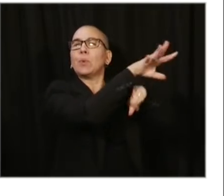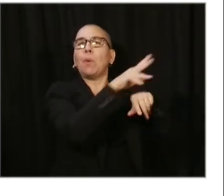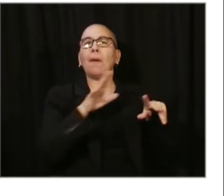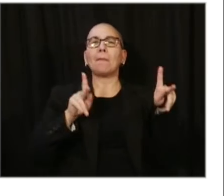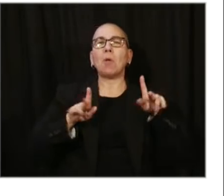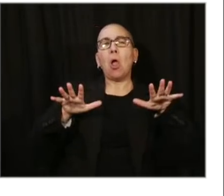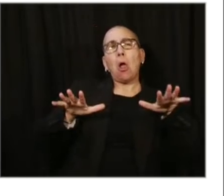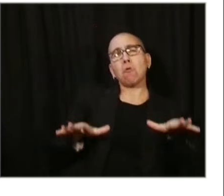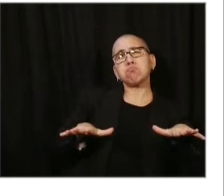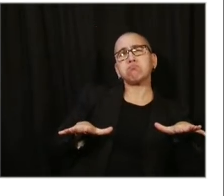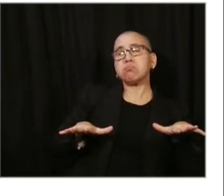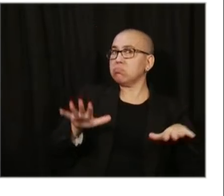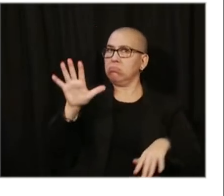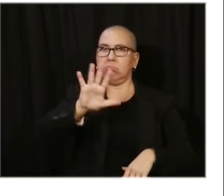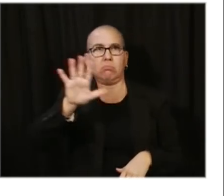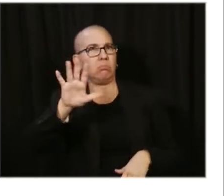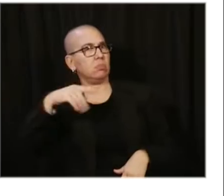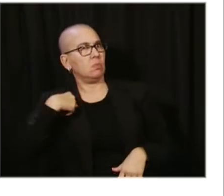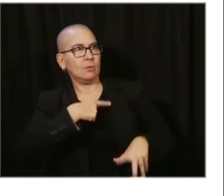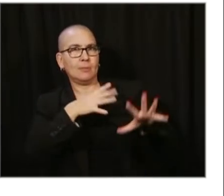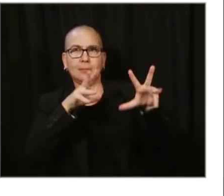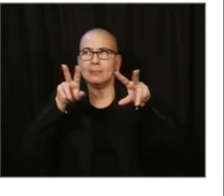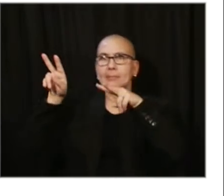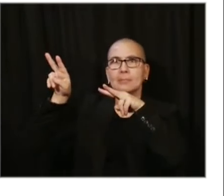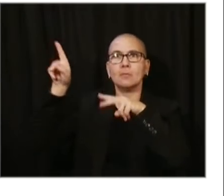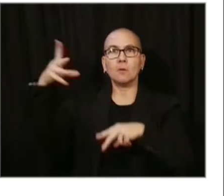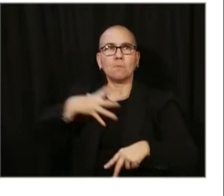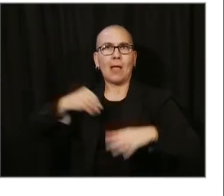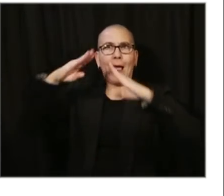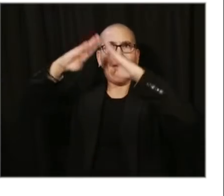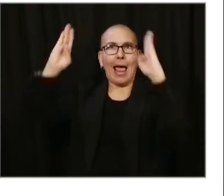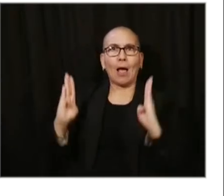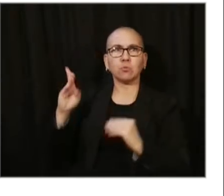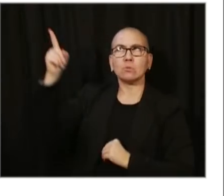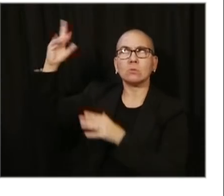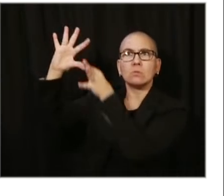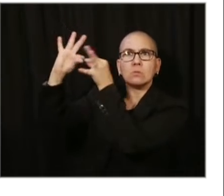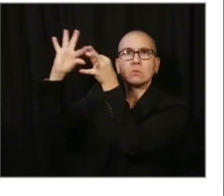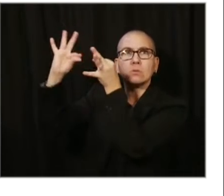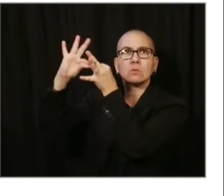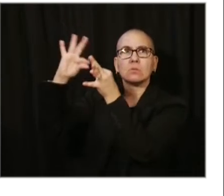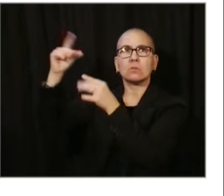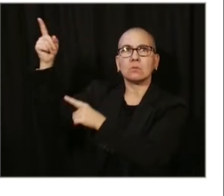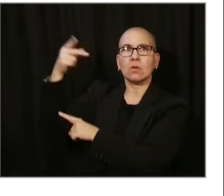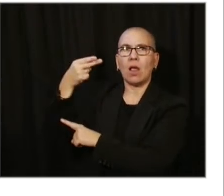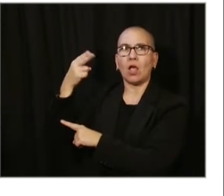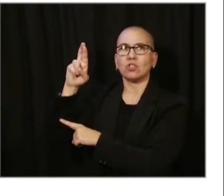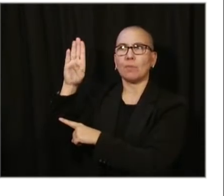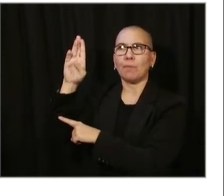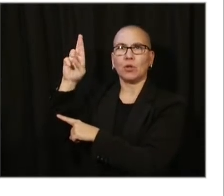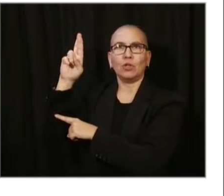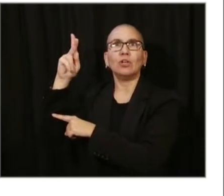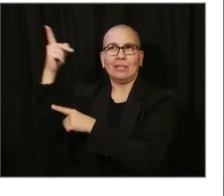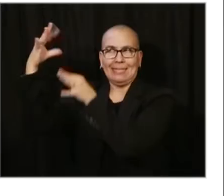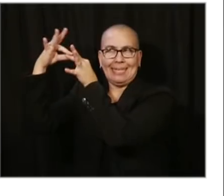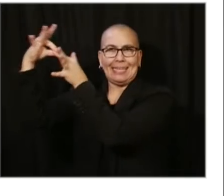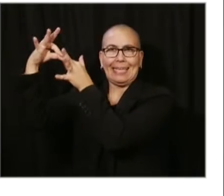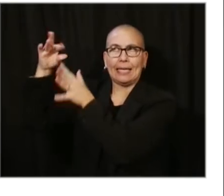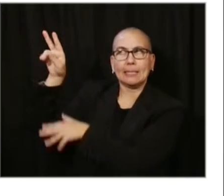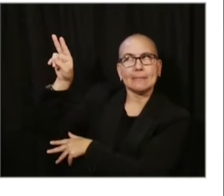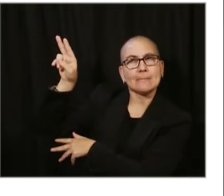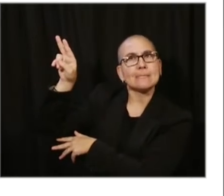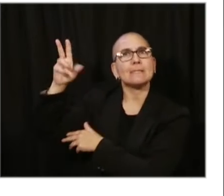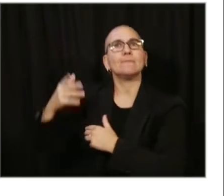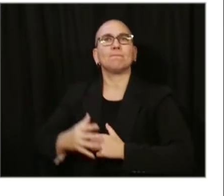not the team at the White House Coronavirus Task Force led by Dr. Birx. We understood early on it would just be a matter of time. And if you're looking